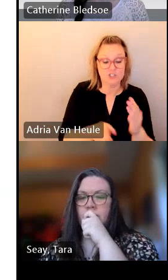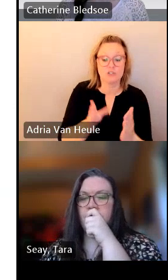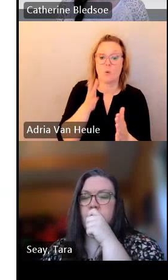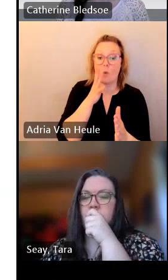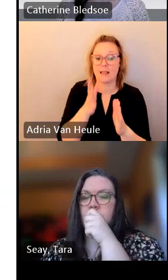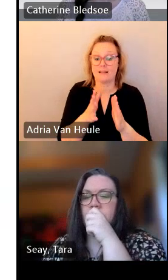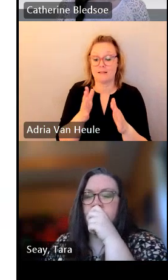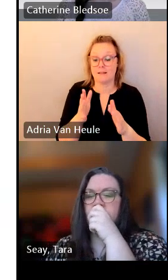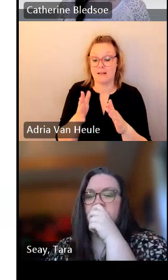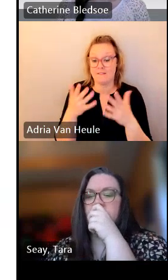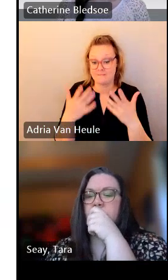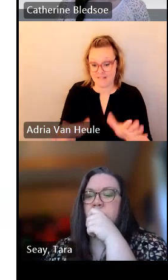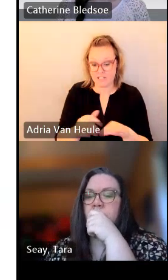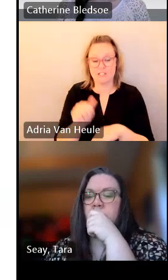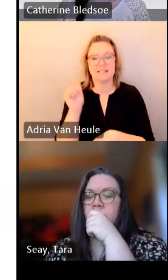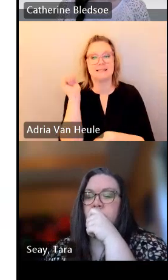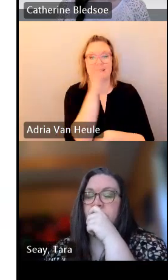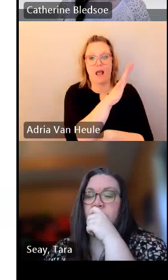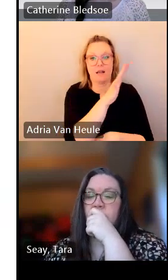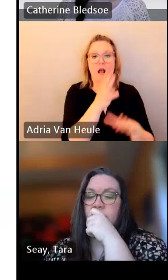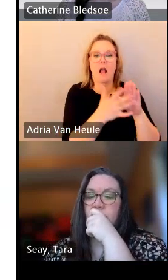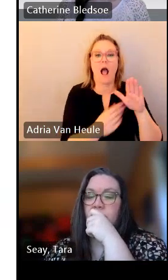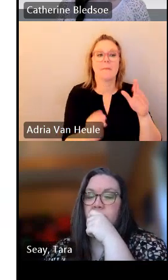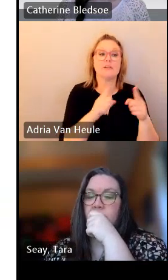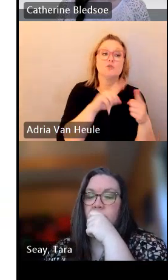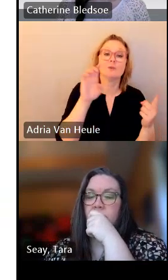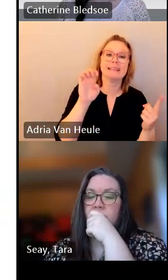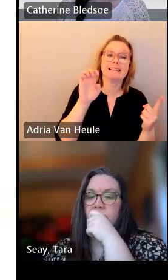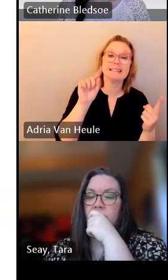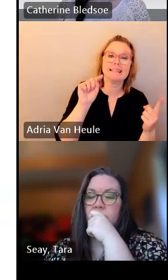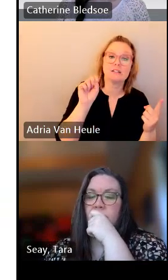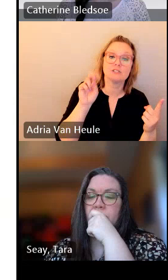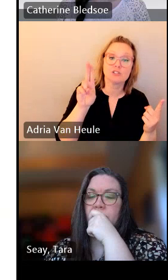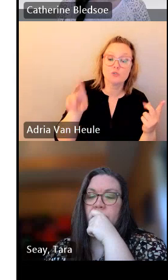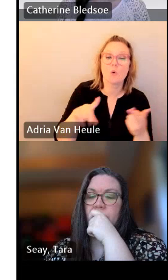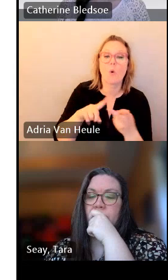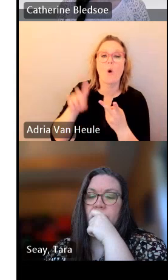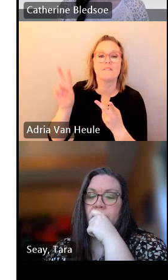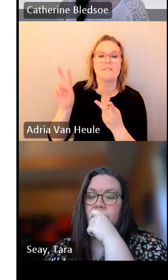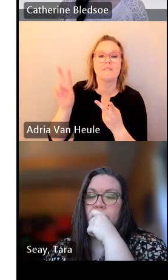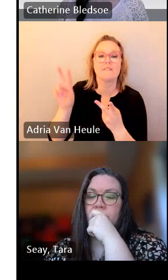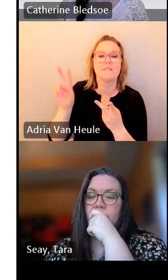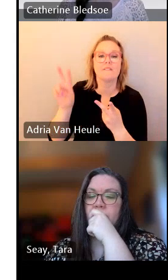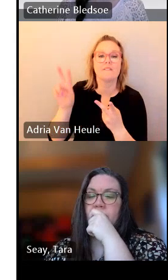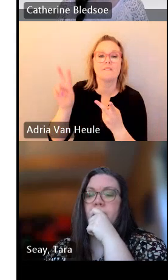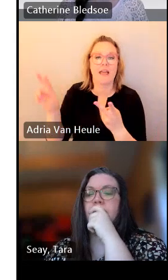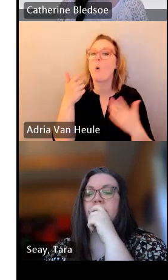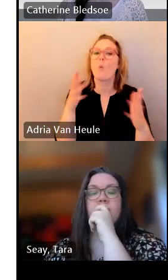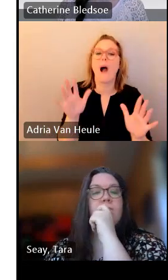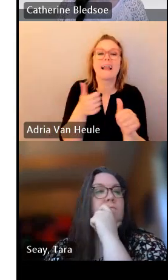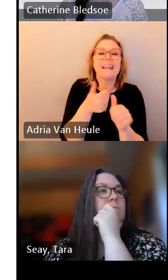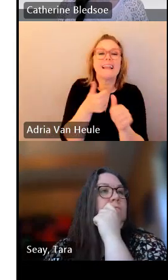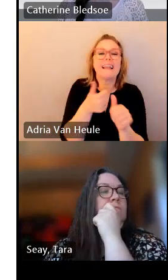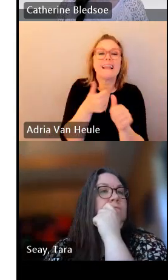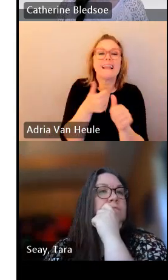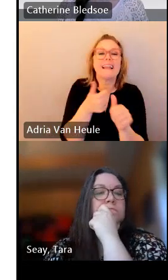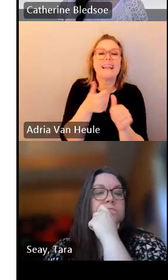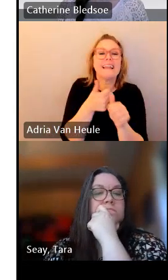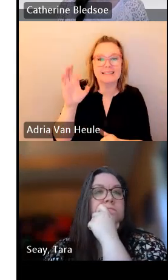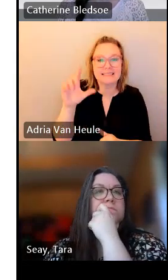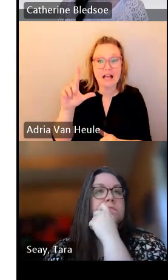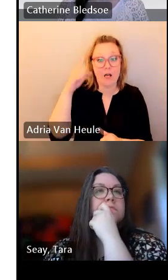Vanderbilt, depending on who is your institution that you're working with this year. And again, we do not want individual Excel sheets for each student. Every student should be